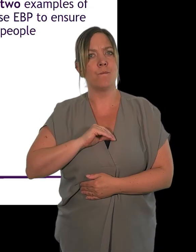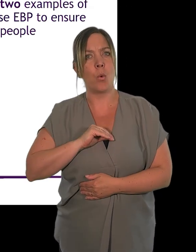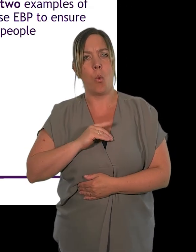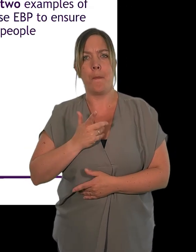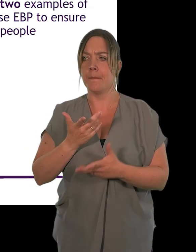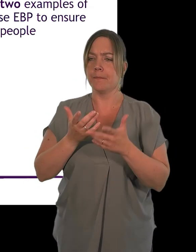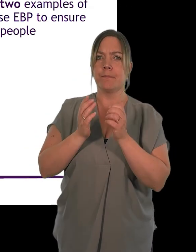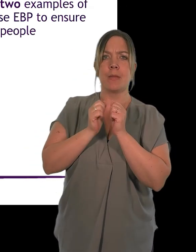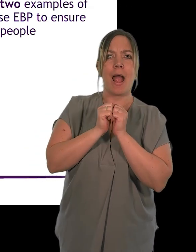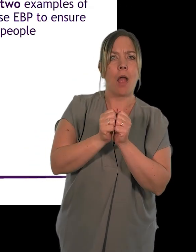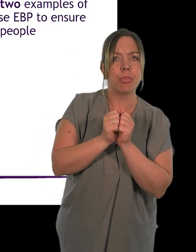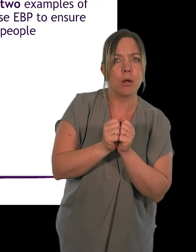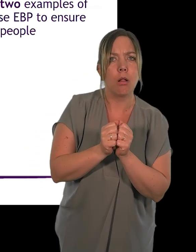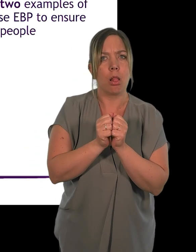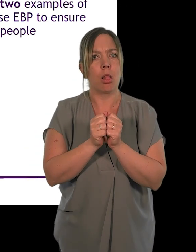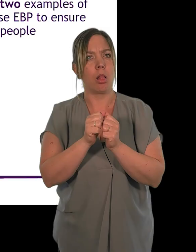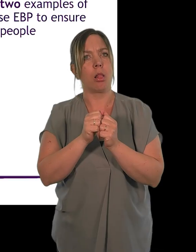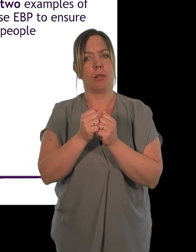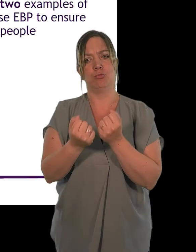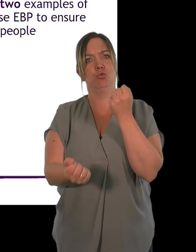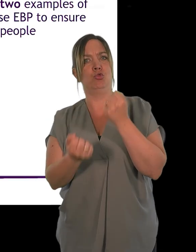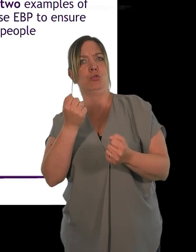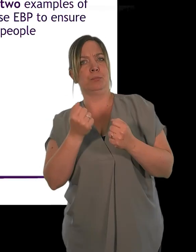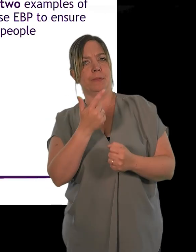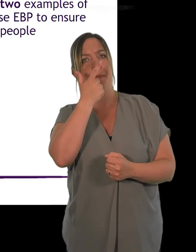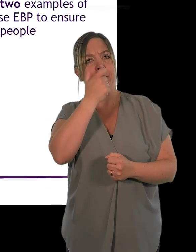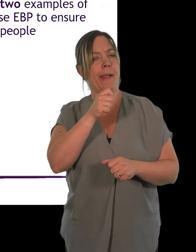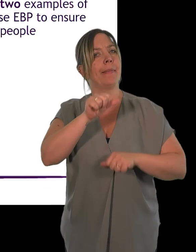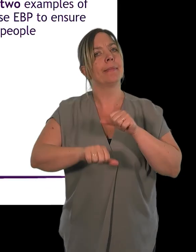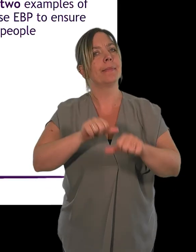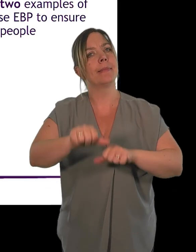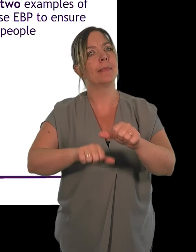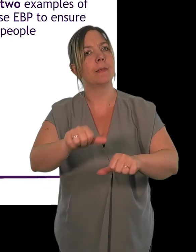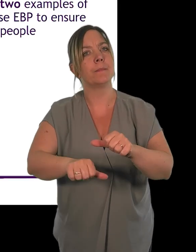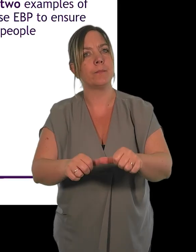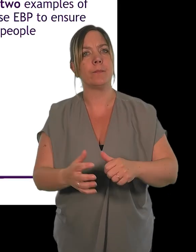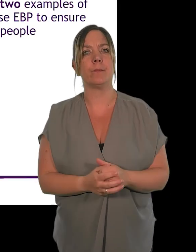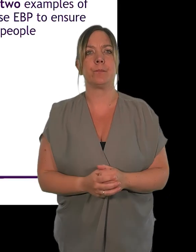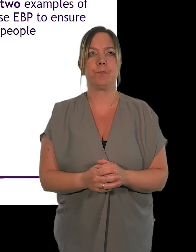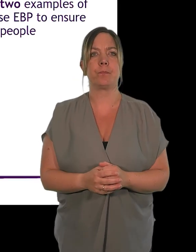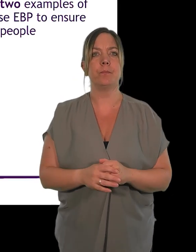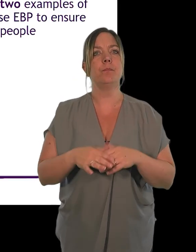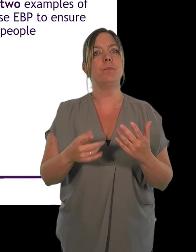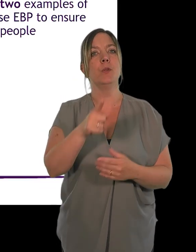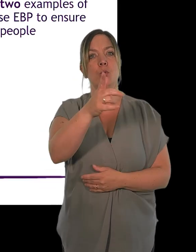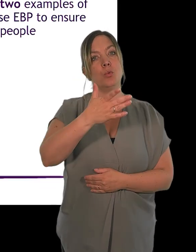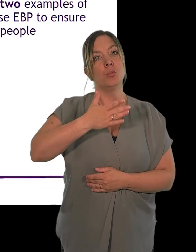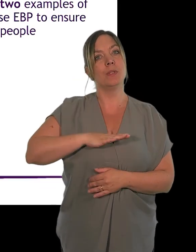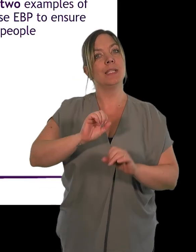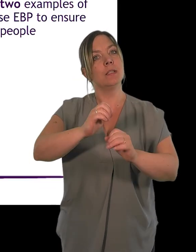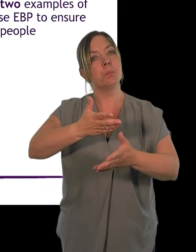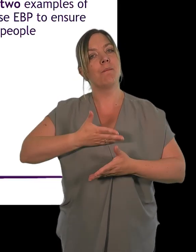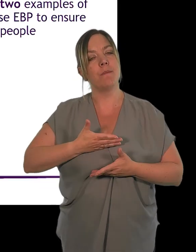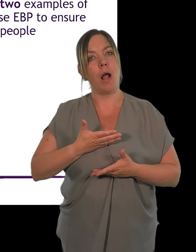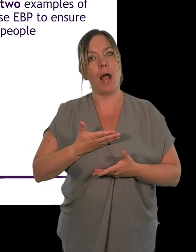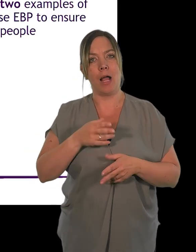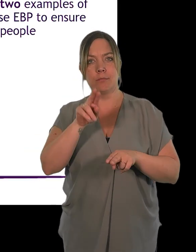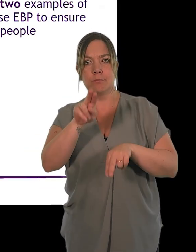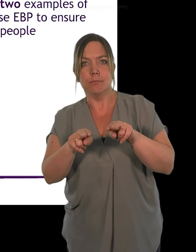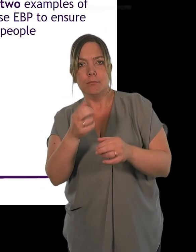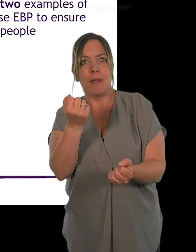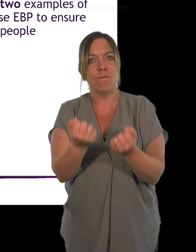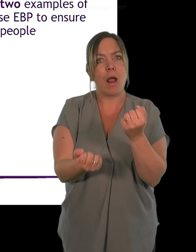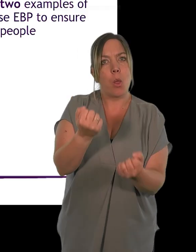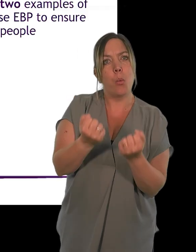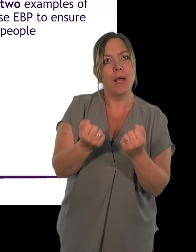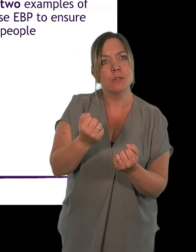ethical judgments are made. As you need to provide evaluation, it